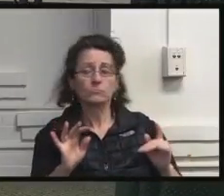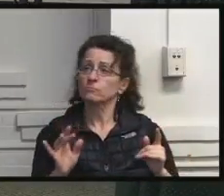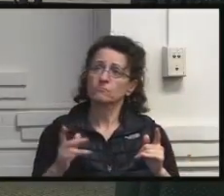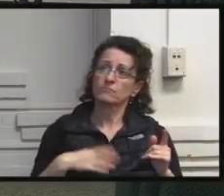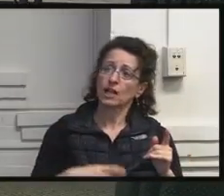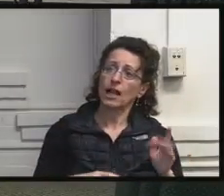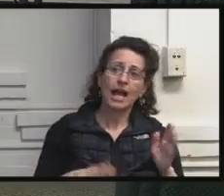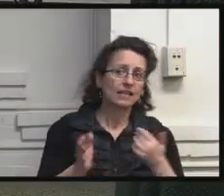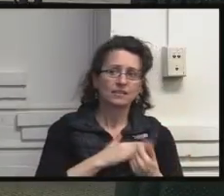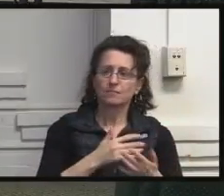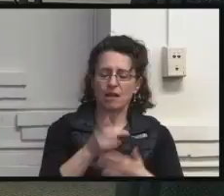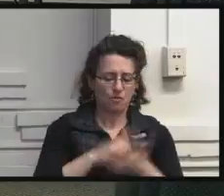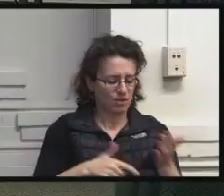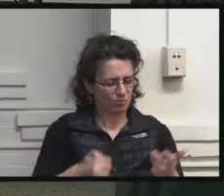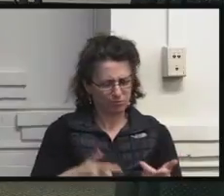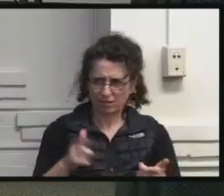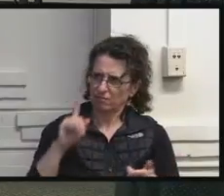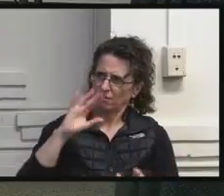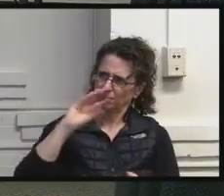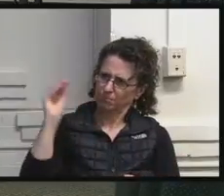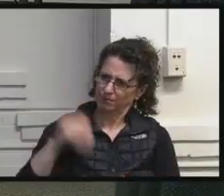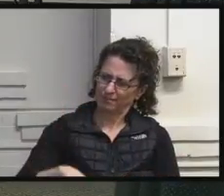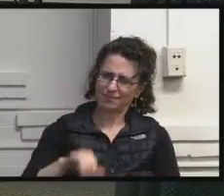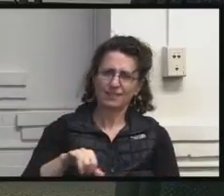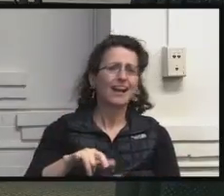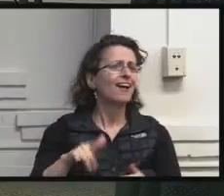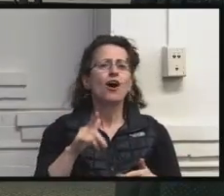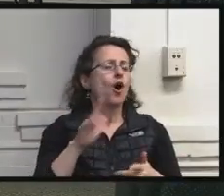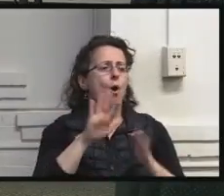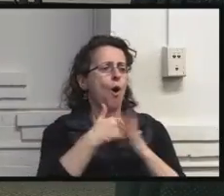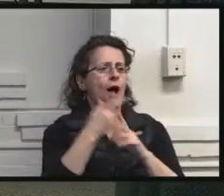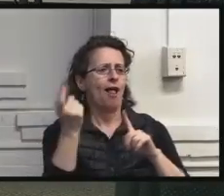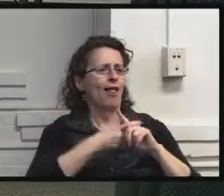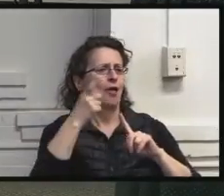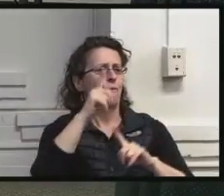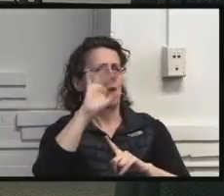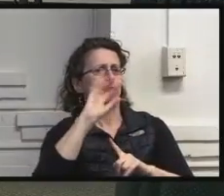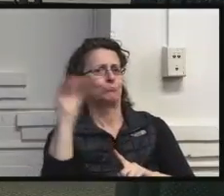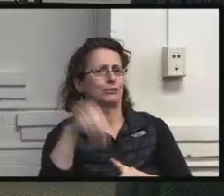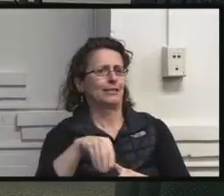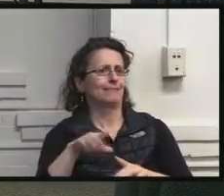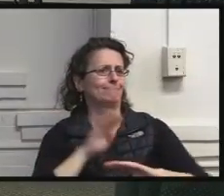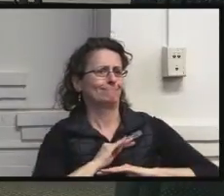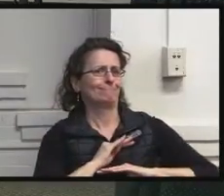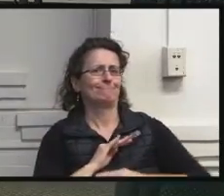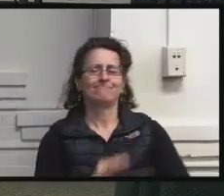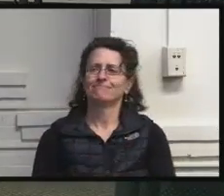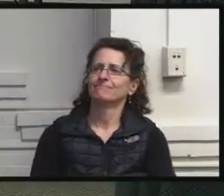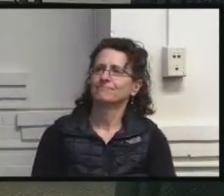what you press. It doesn't matter. Yeah. That's right. They're all automated responses.